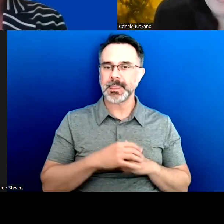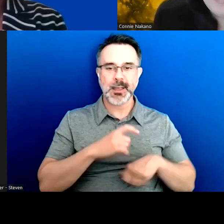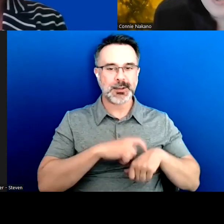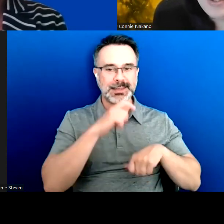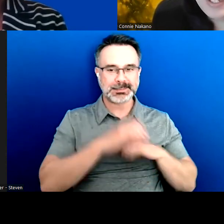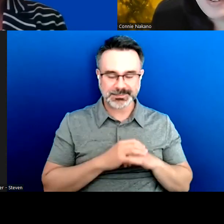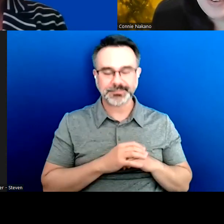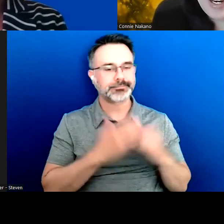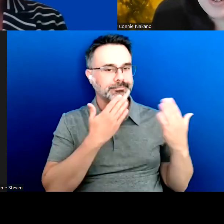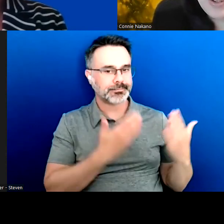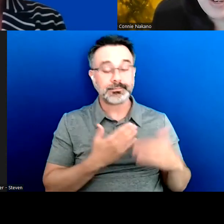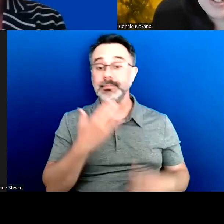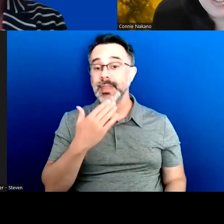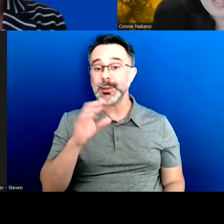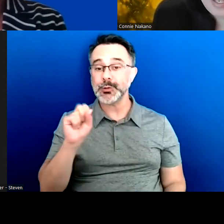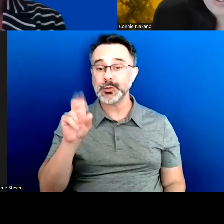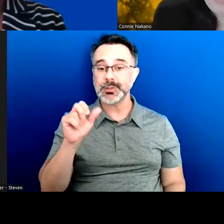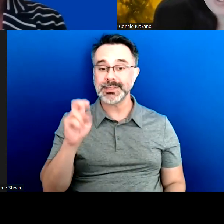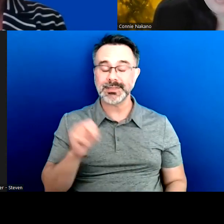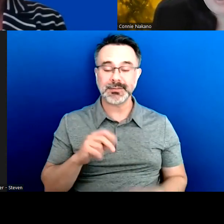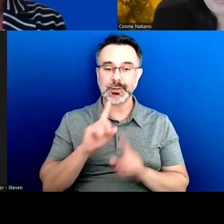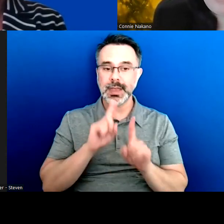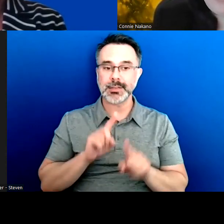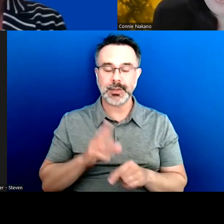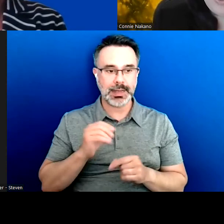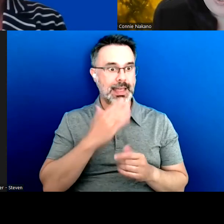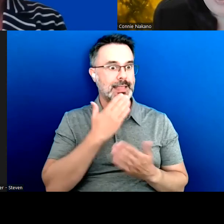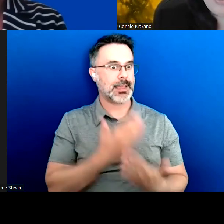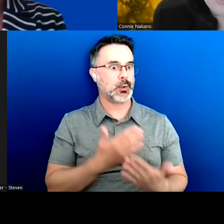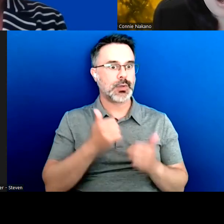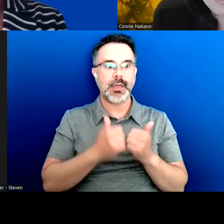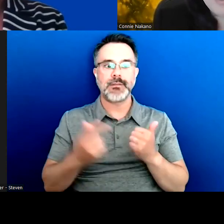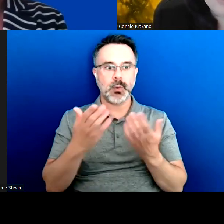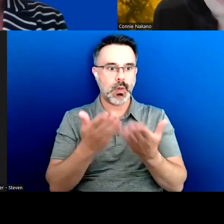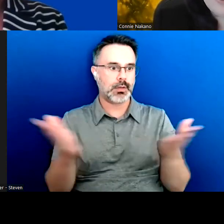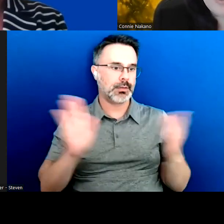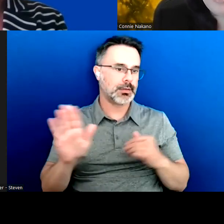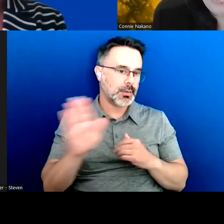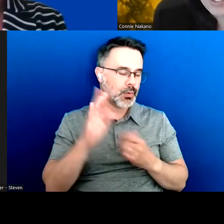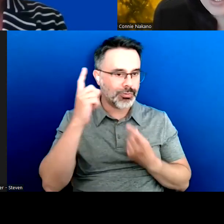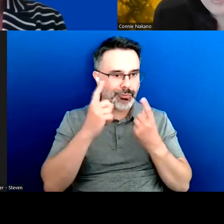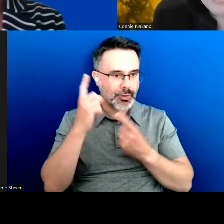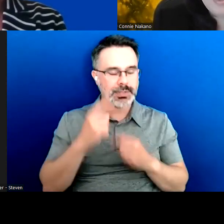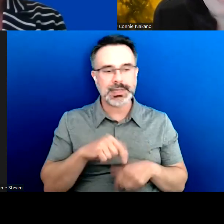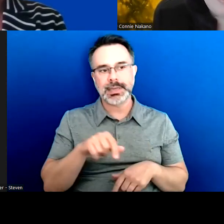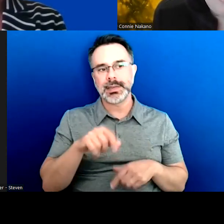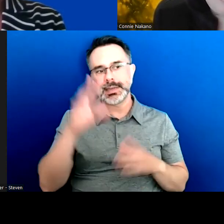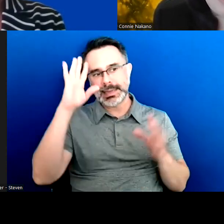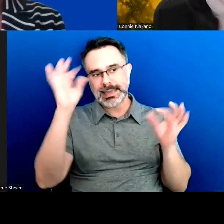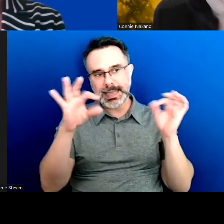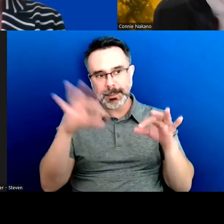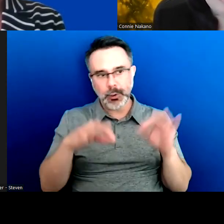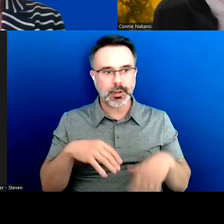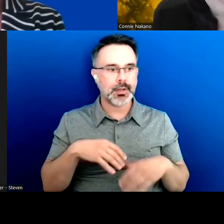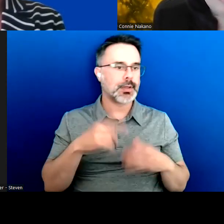So thank you, Susan, for answering all the questions, and thank you, everyone, for your thoughts and your input and your questions.